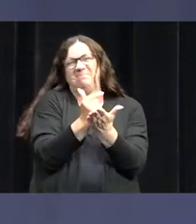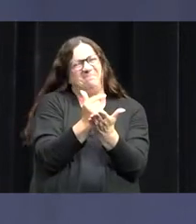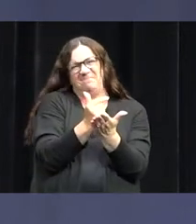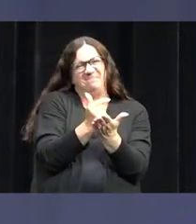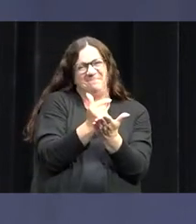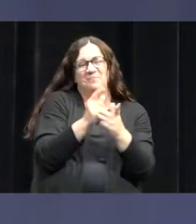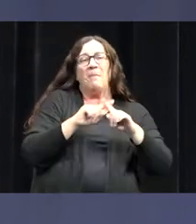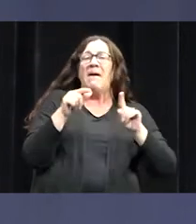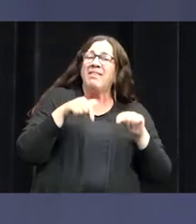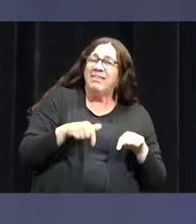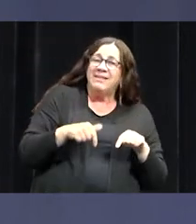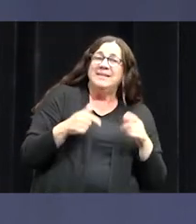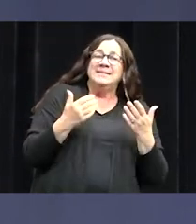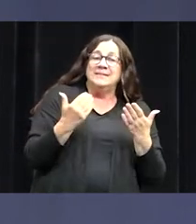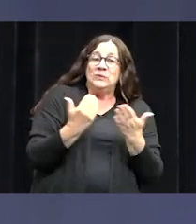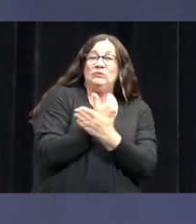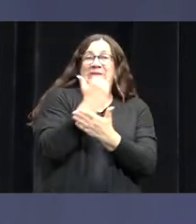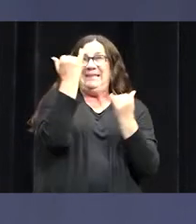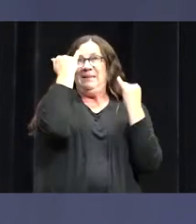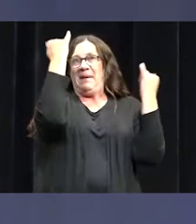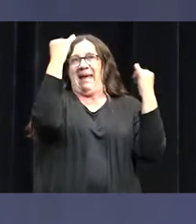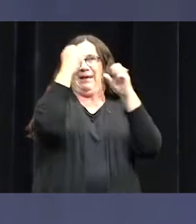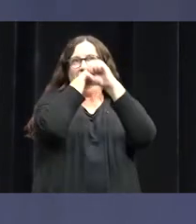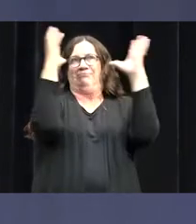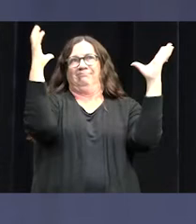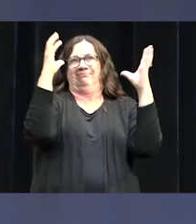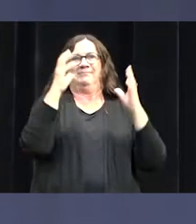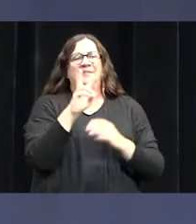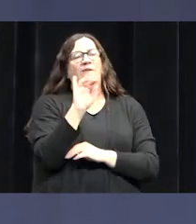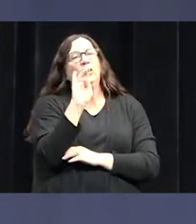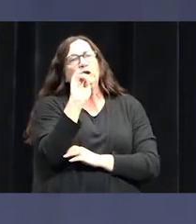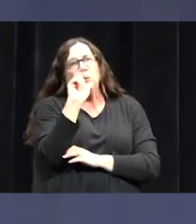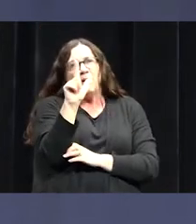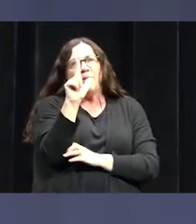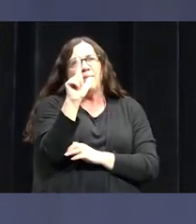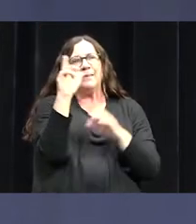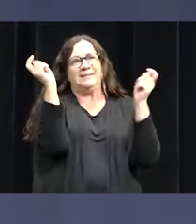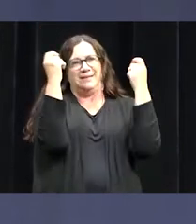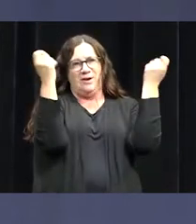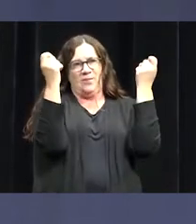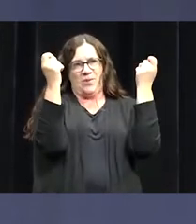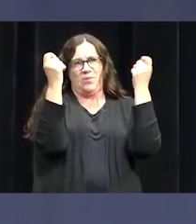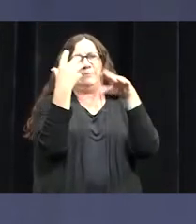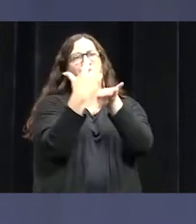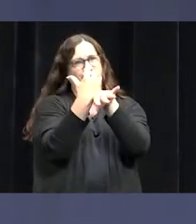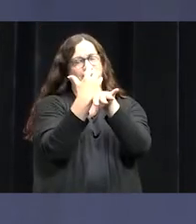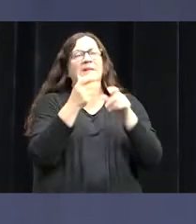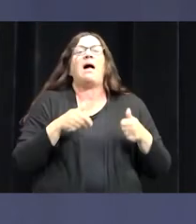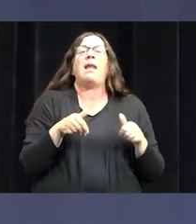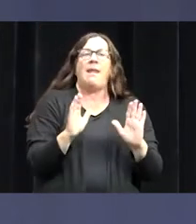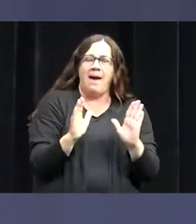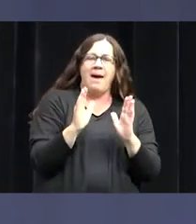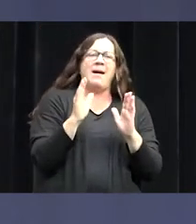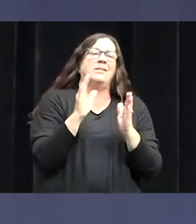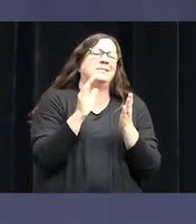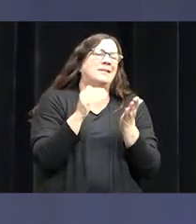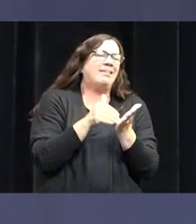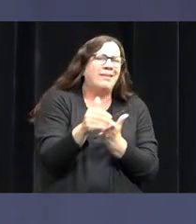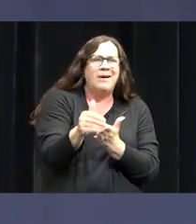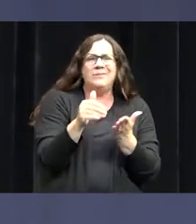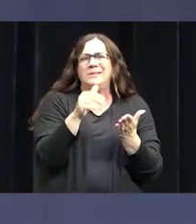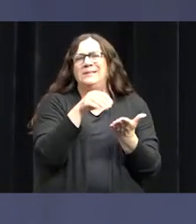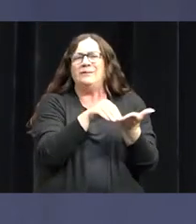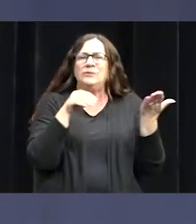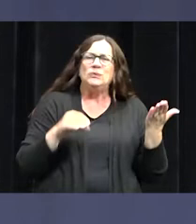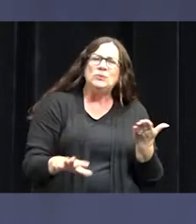reimagined virtual ceremony allows thousands of students families faculty